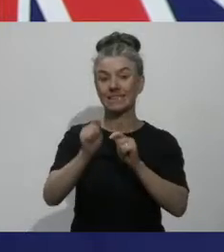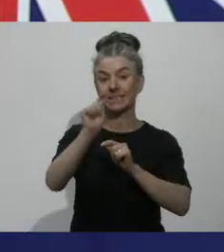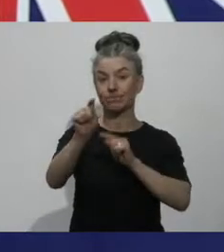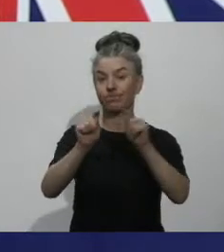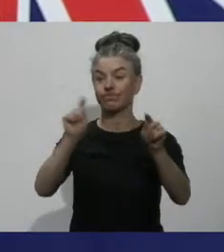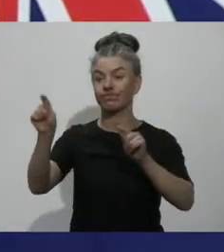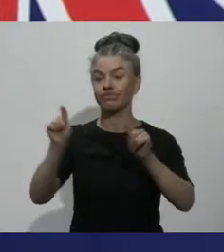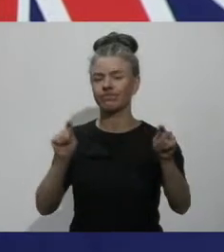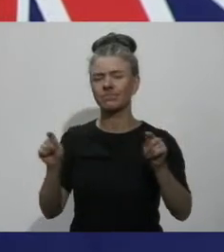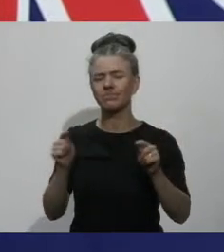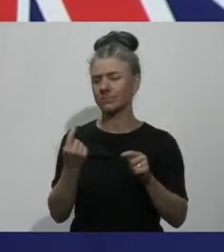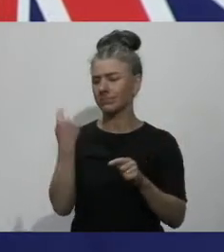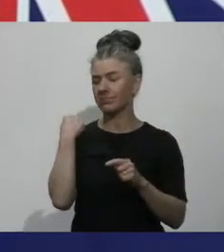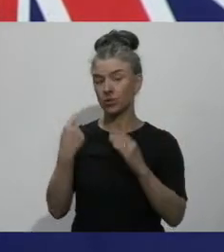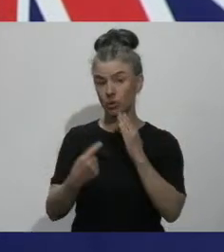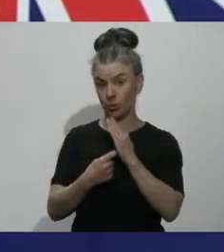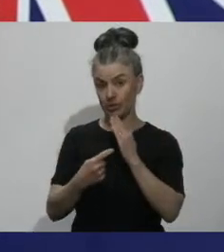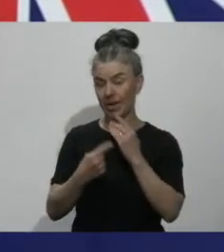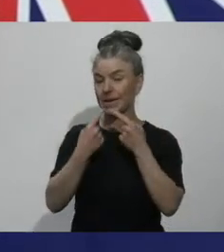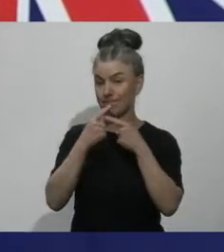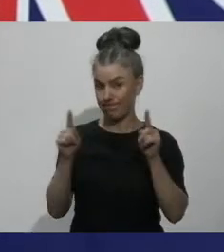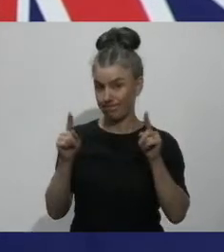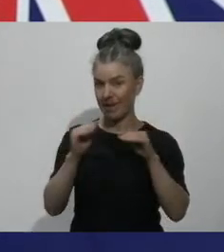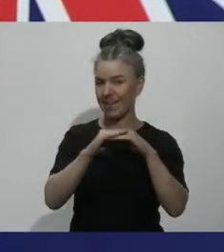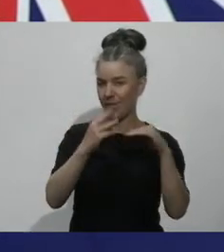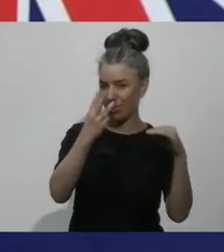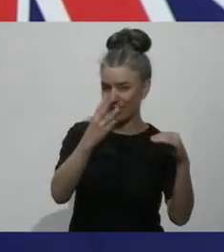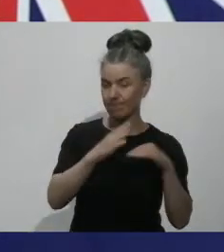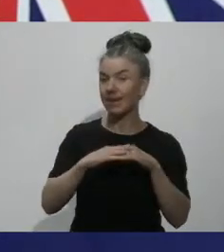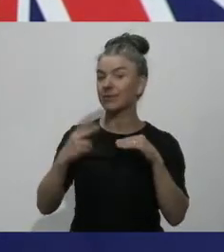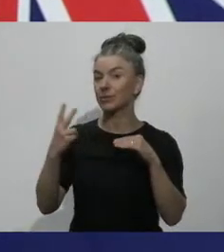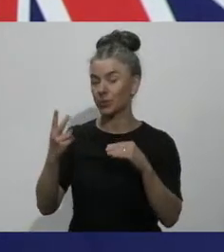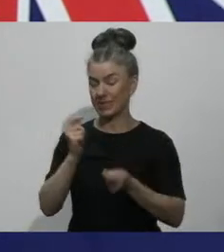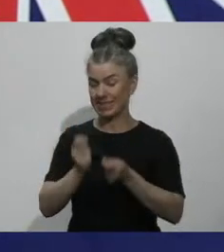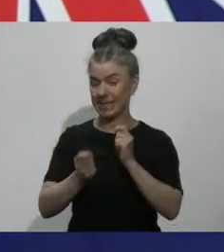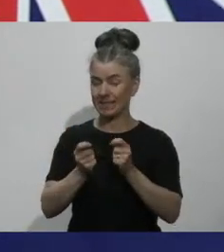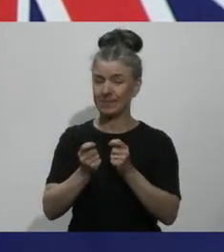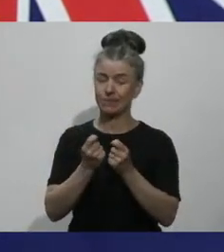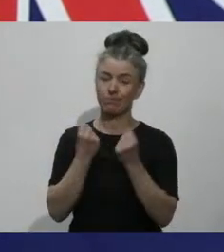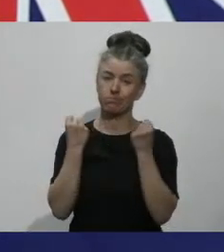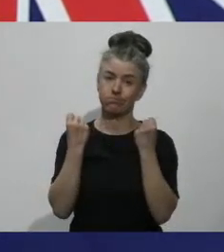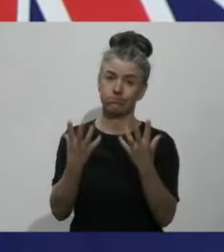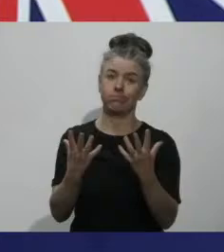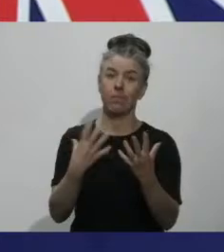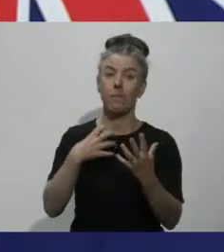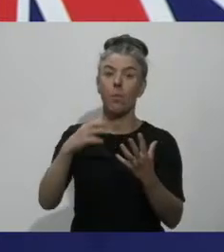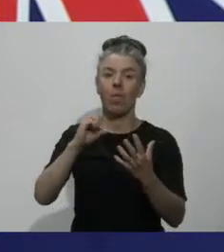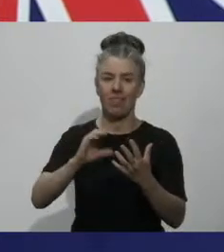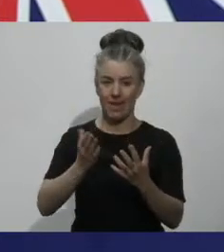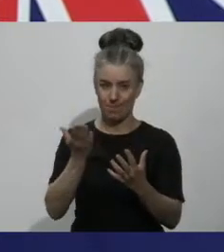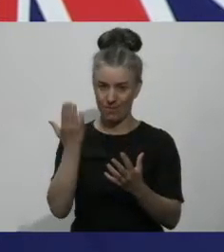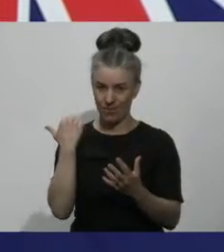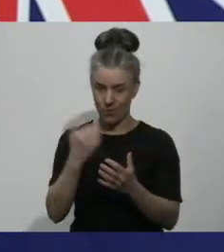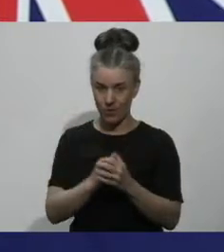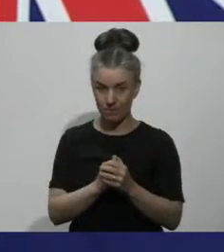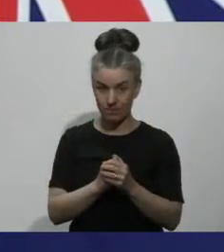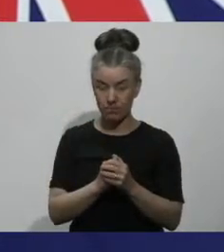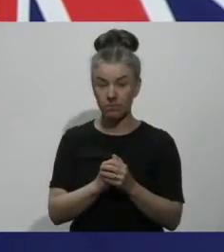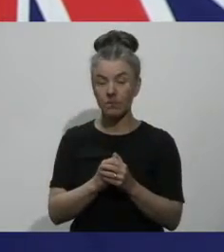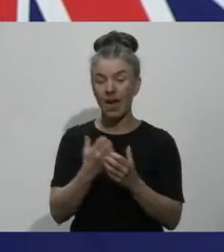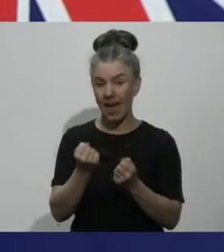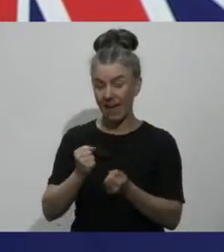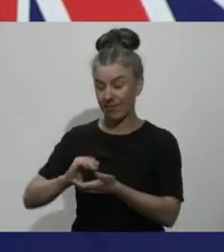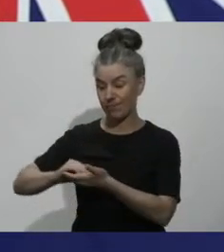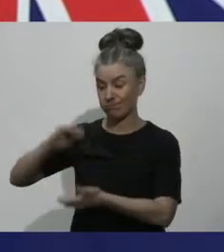on Tuesday, we have tested more people than in any other time we have had COVID in New Zealand. We have stock for